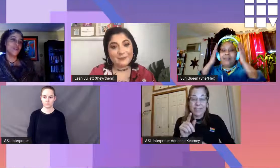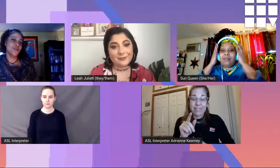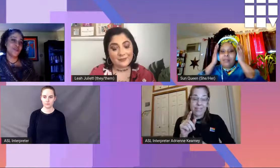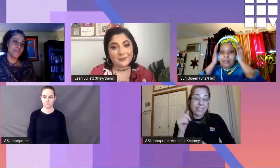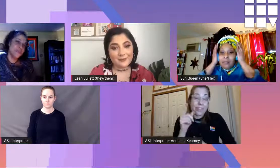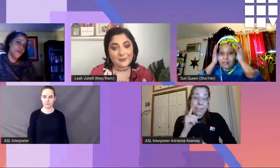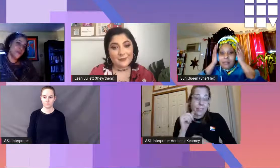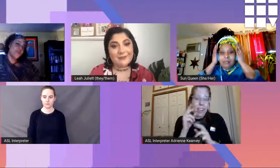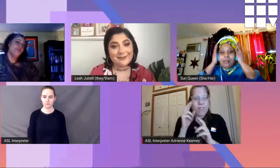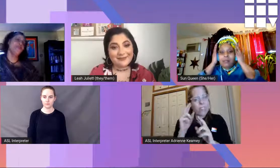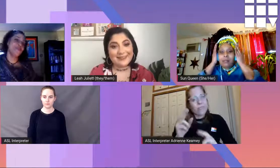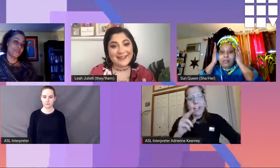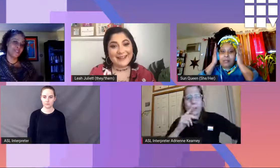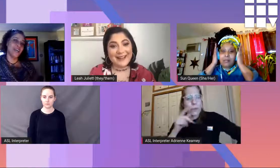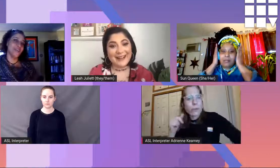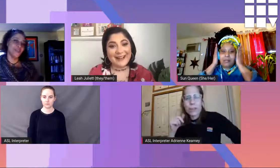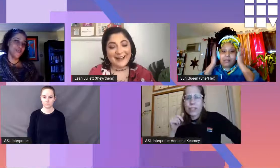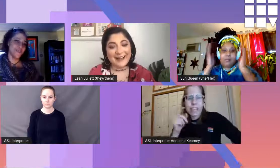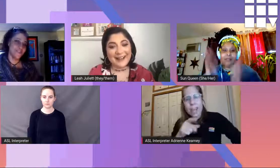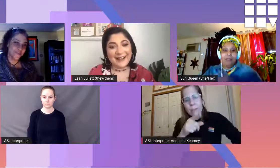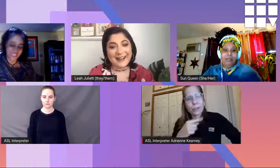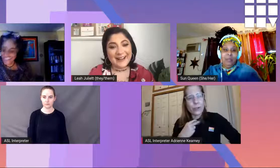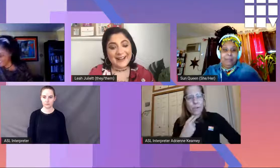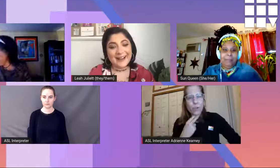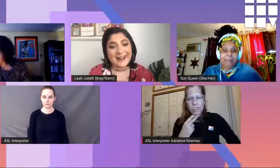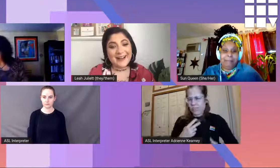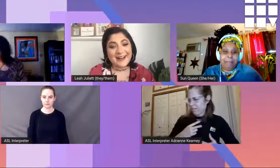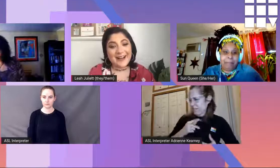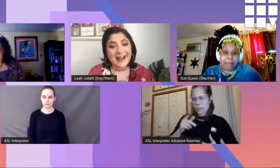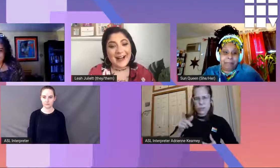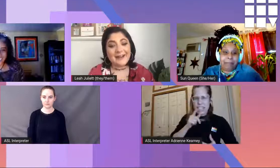voice? So Leah, who gave you your voice and allowed you to use it?